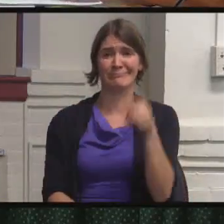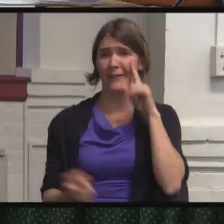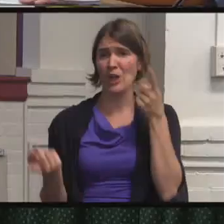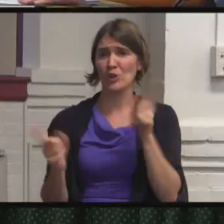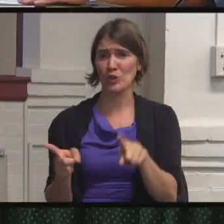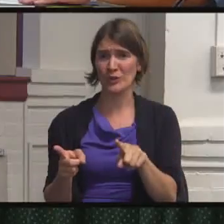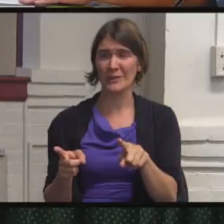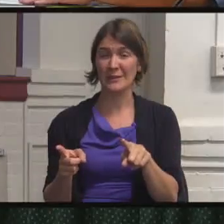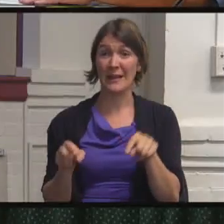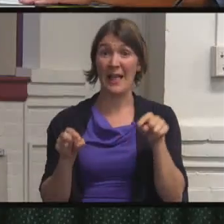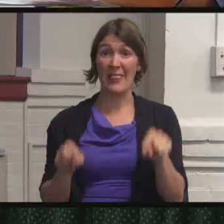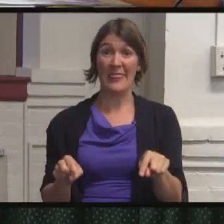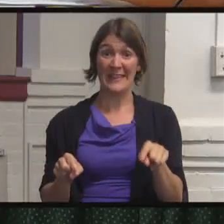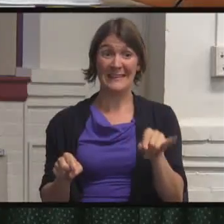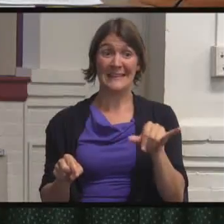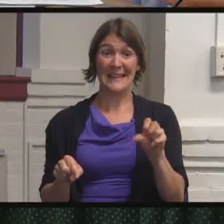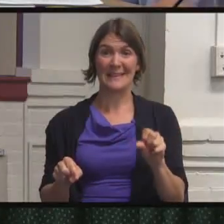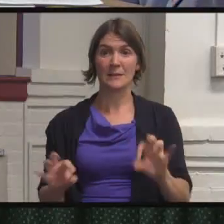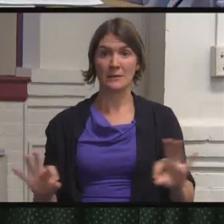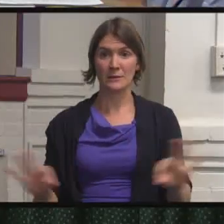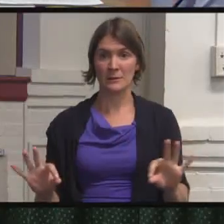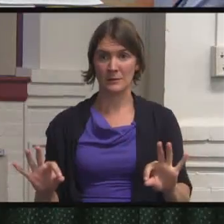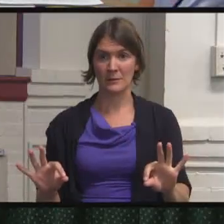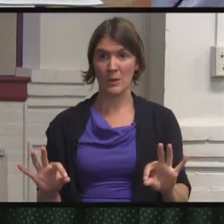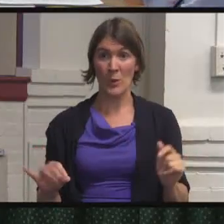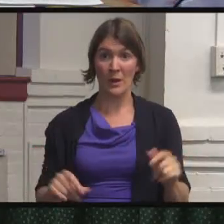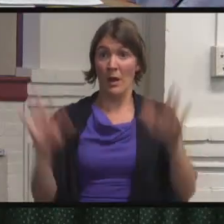I think we're making a little bit of a mountain out of a molehill here.